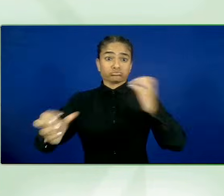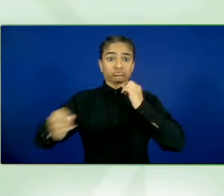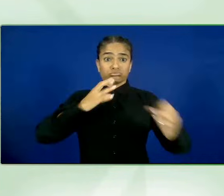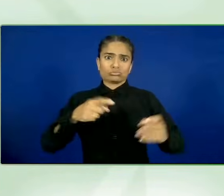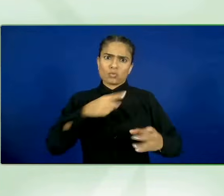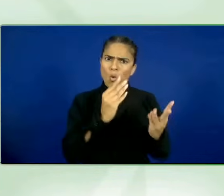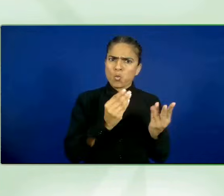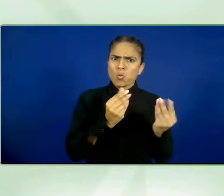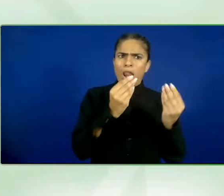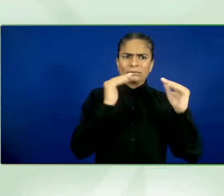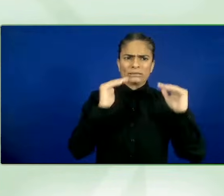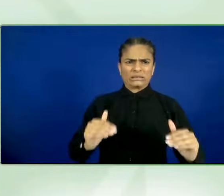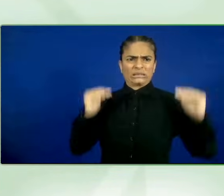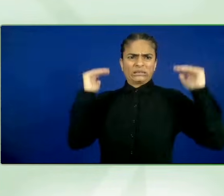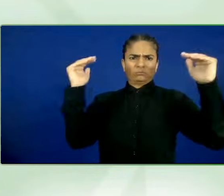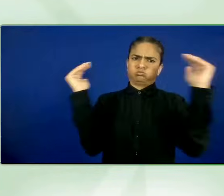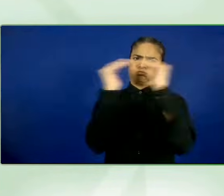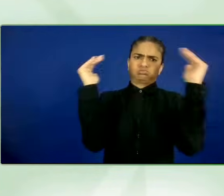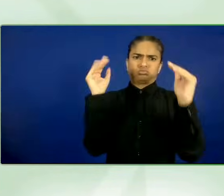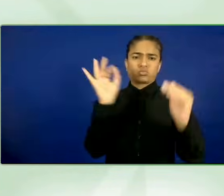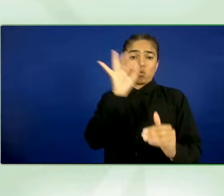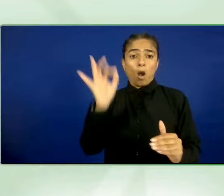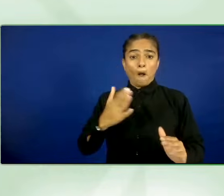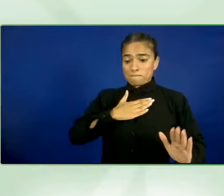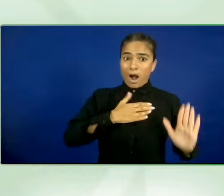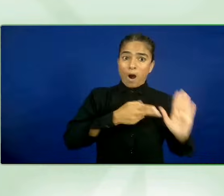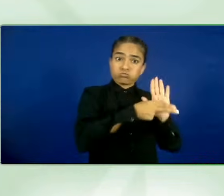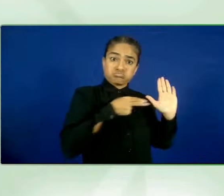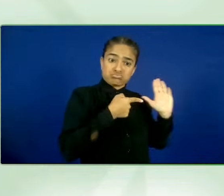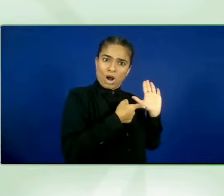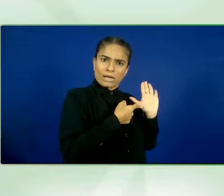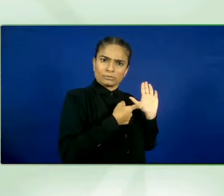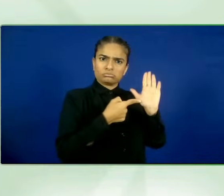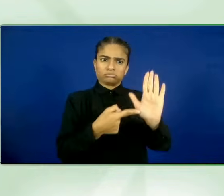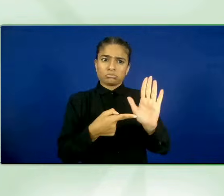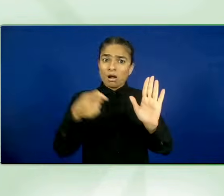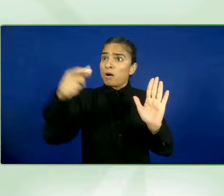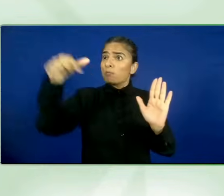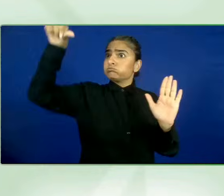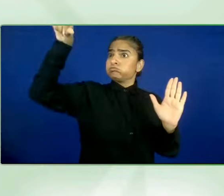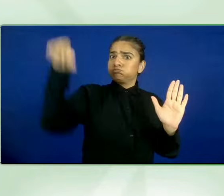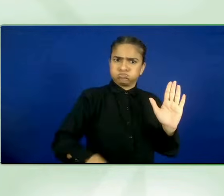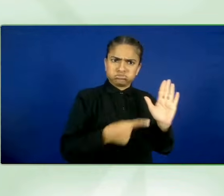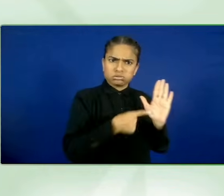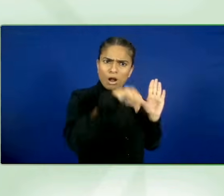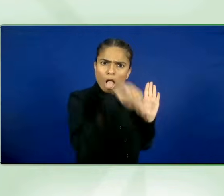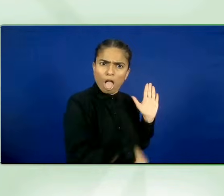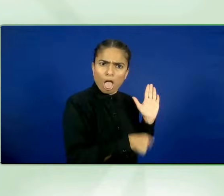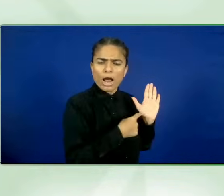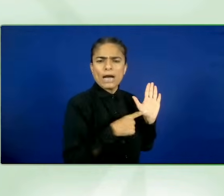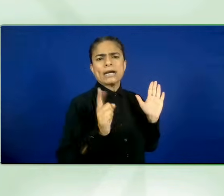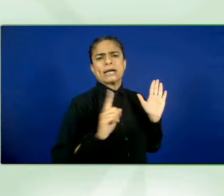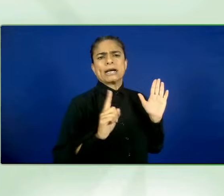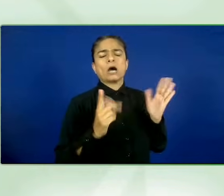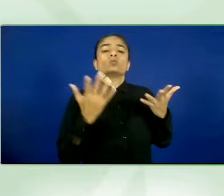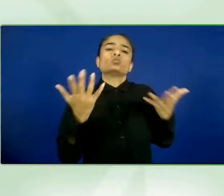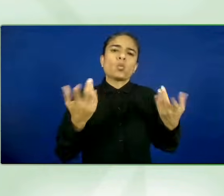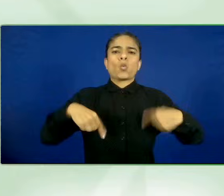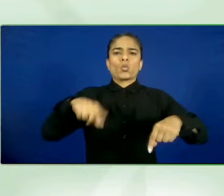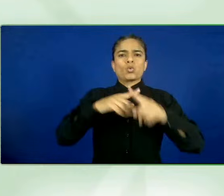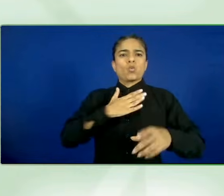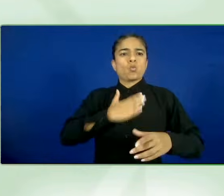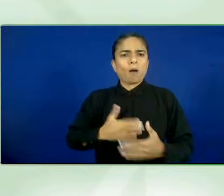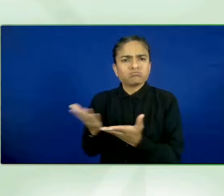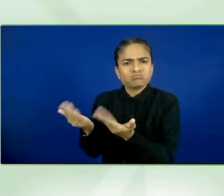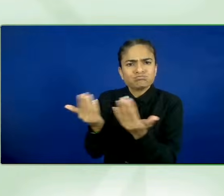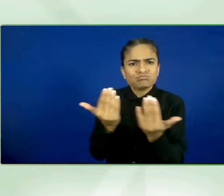on the quality just to reduce the cost, that is something that won't be acceptable by the community members as well as the